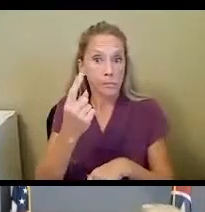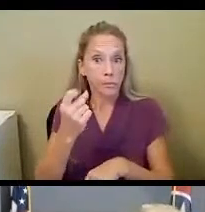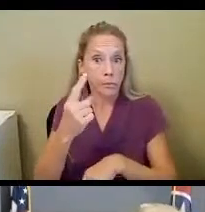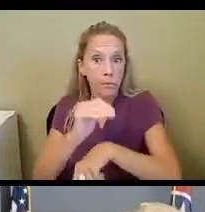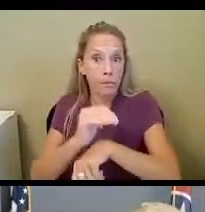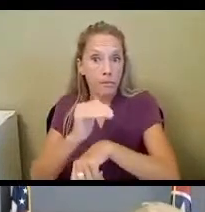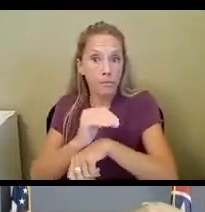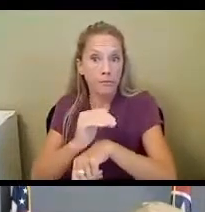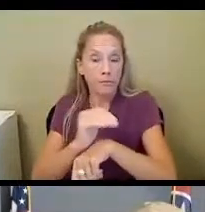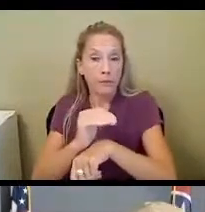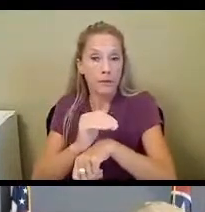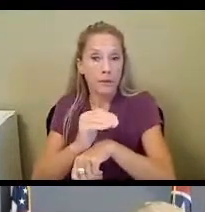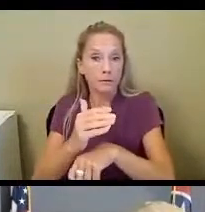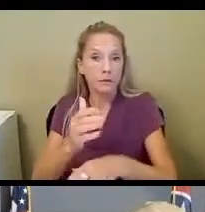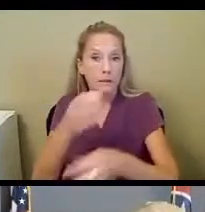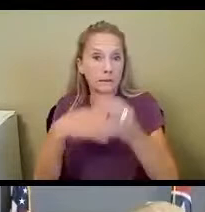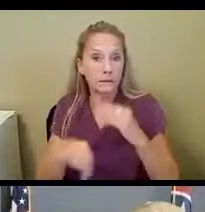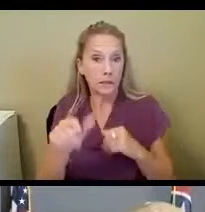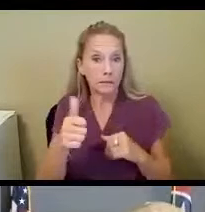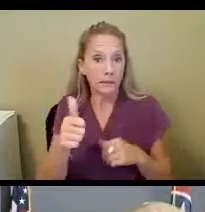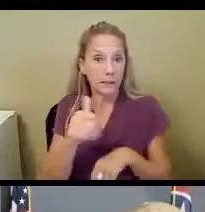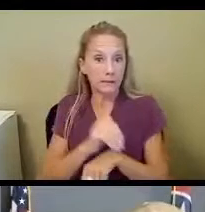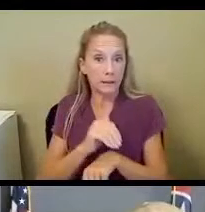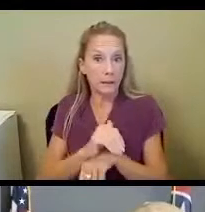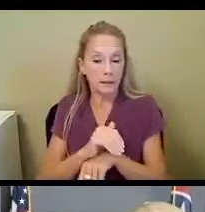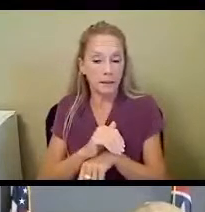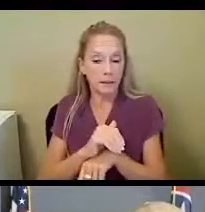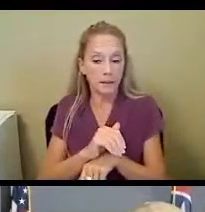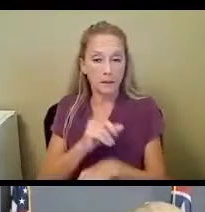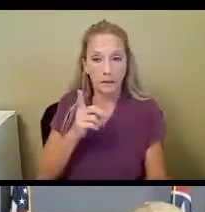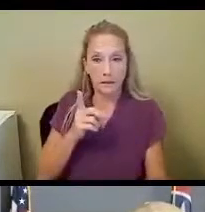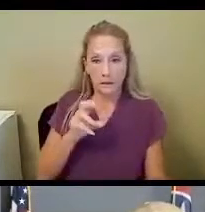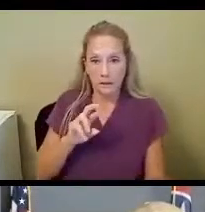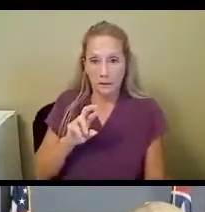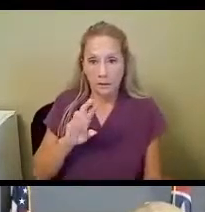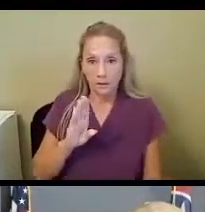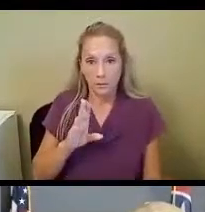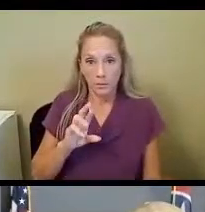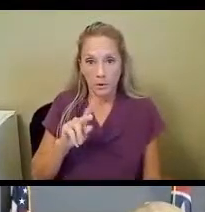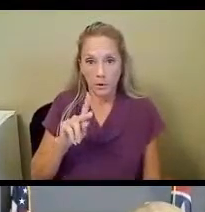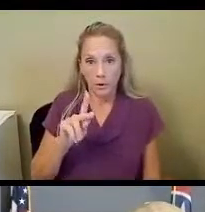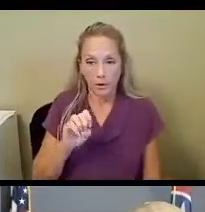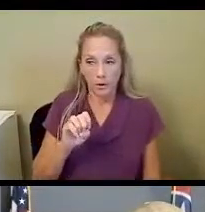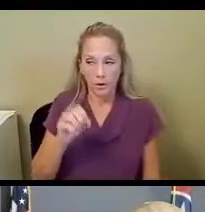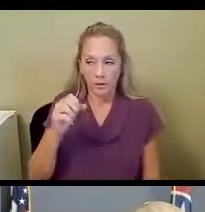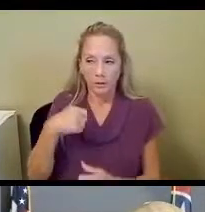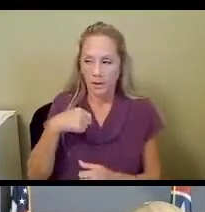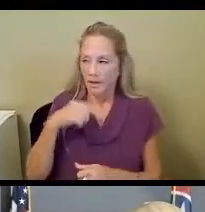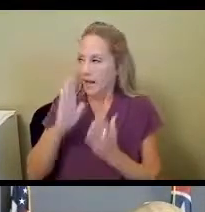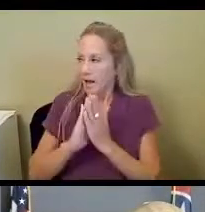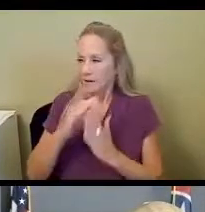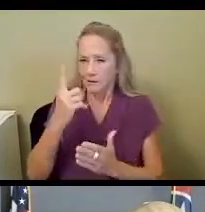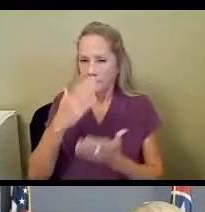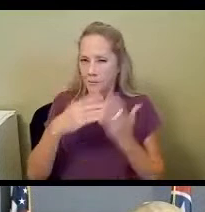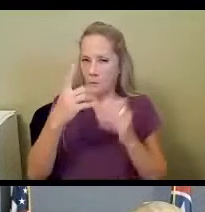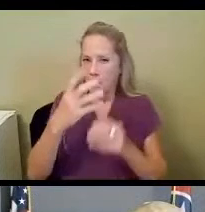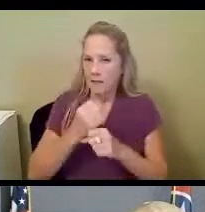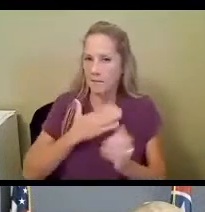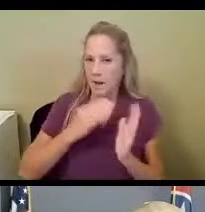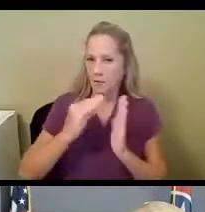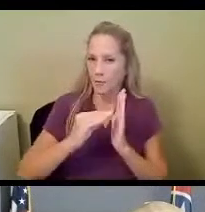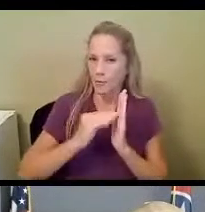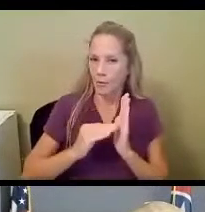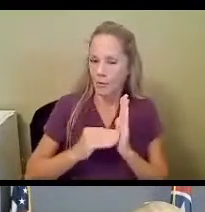p.m. One of the things that Dr. Burks did say, which is why I had somebody go get my notes because I couldn't remember exactly, that